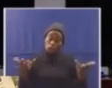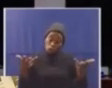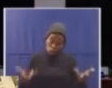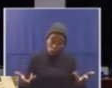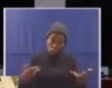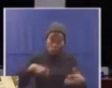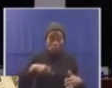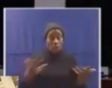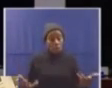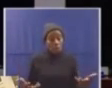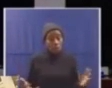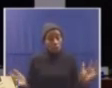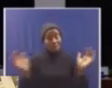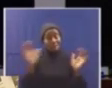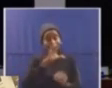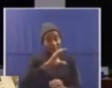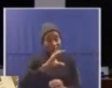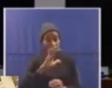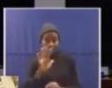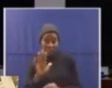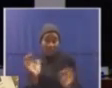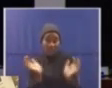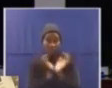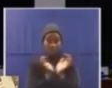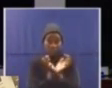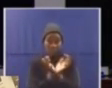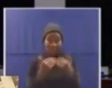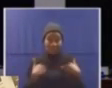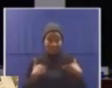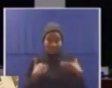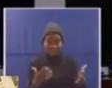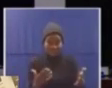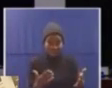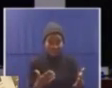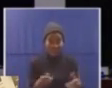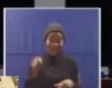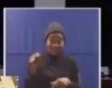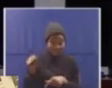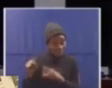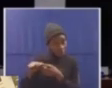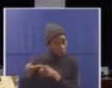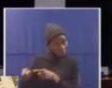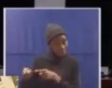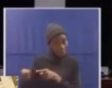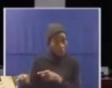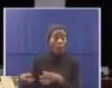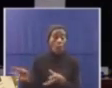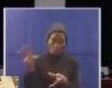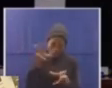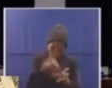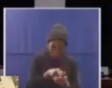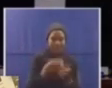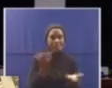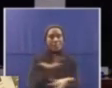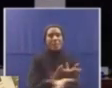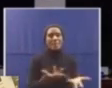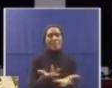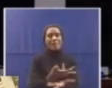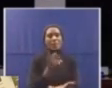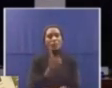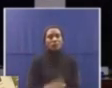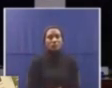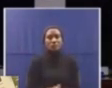we convene the C5, this will be at the heart of our discussion, because we